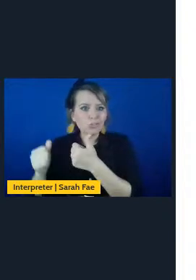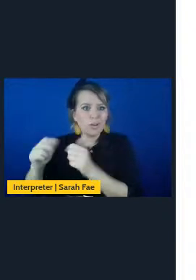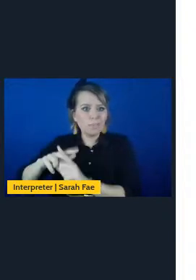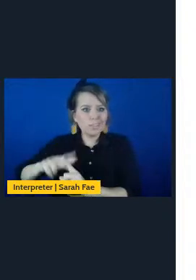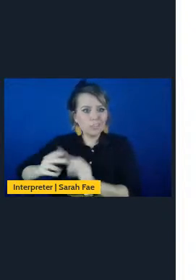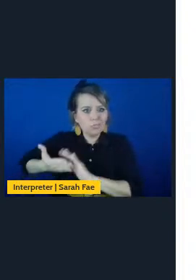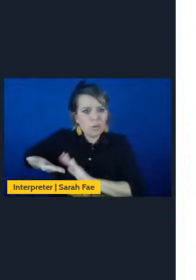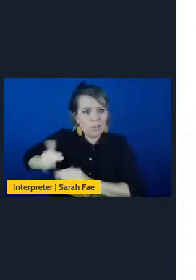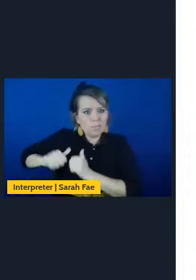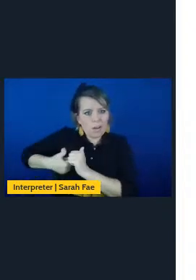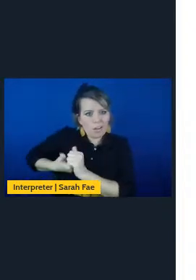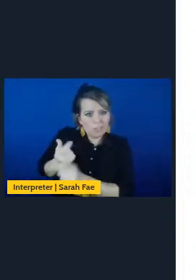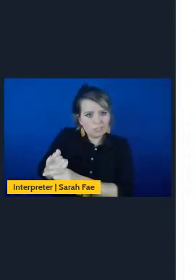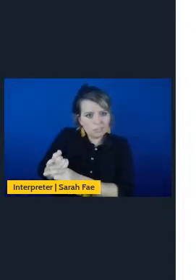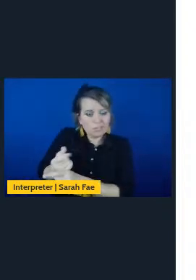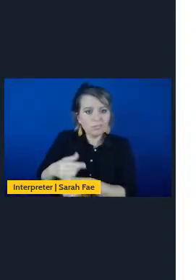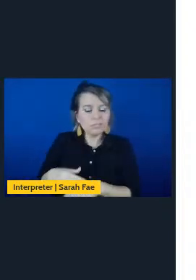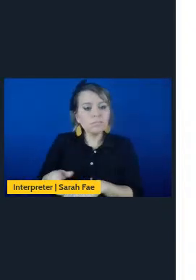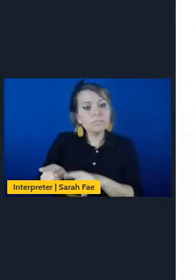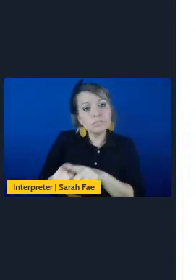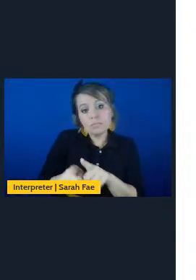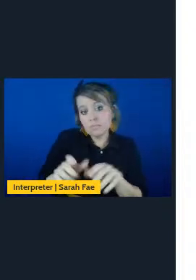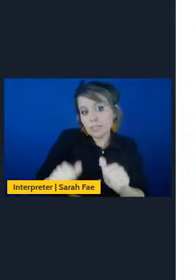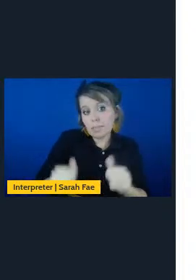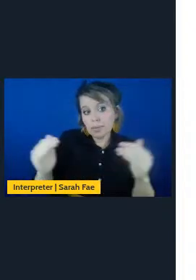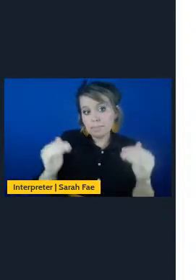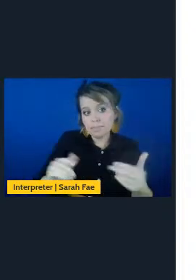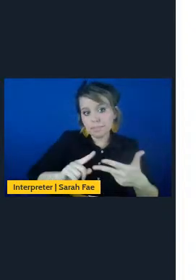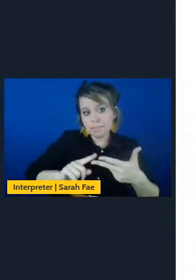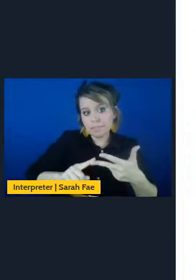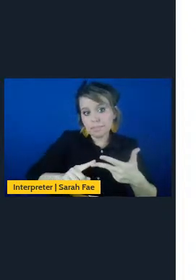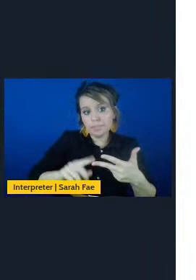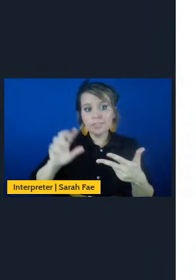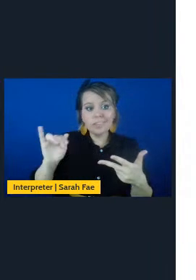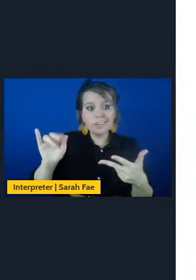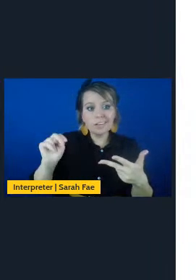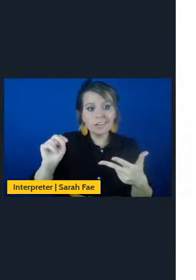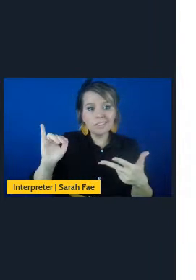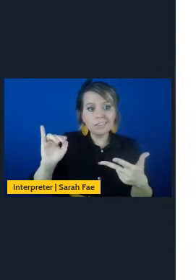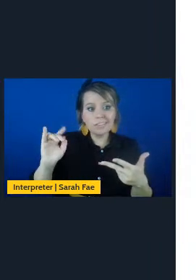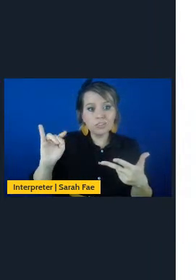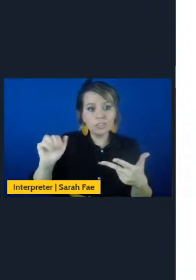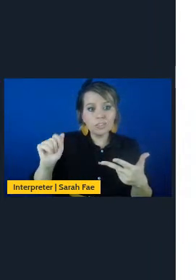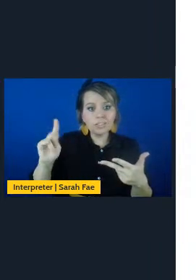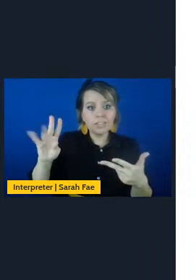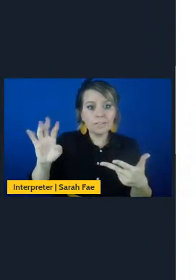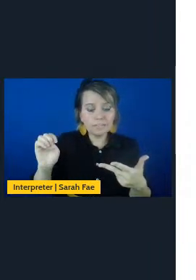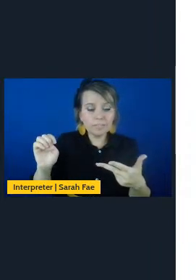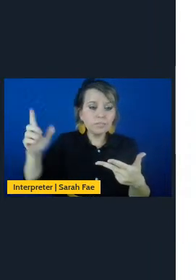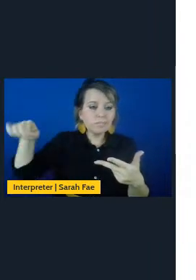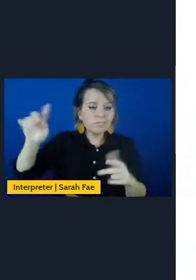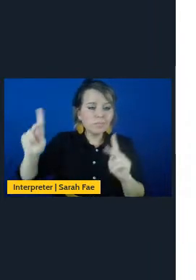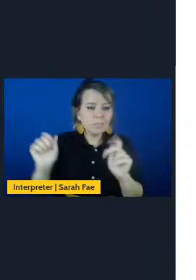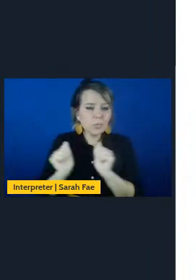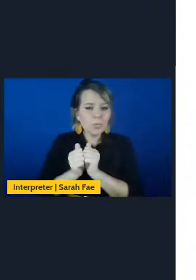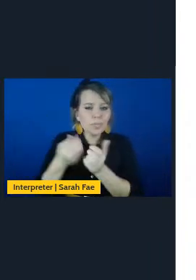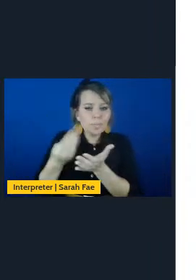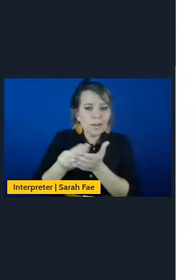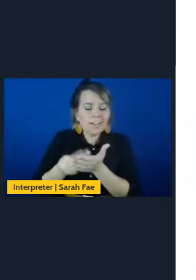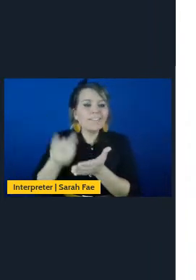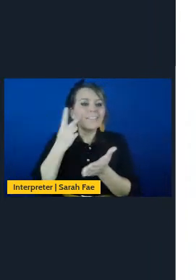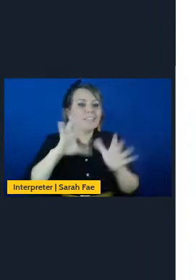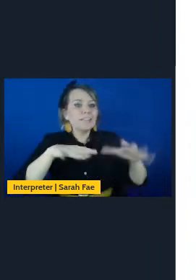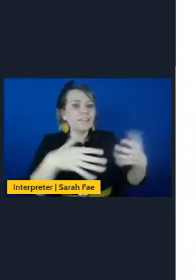right? And it can also be an initiative that those with the money sees a single budget. A little humor always helps.